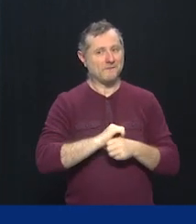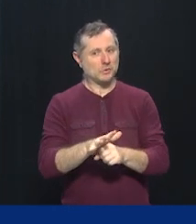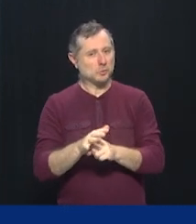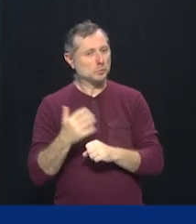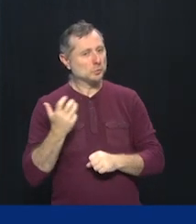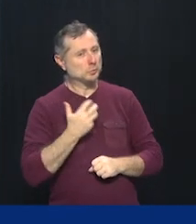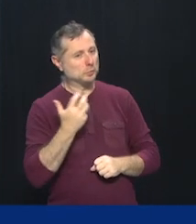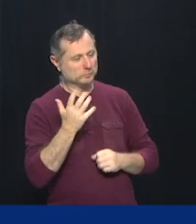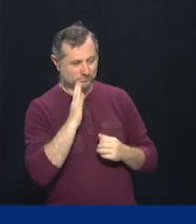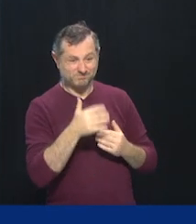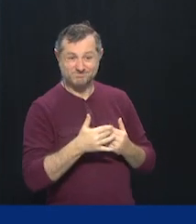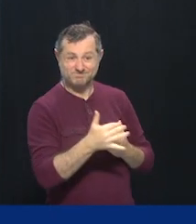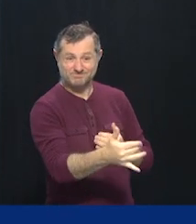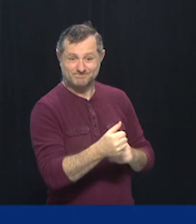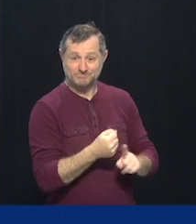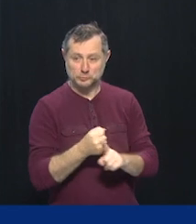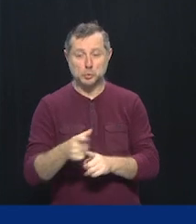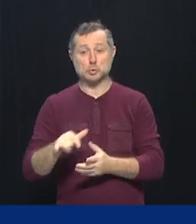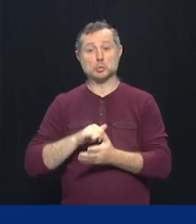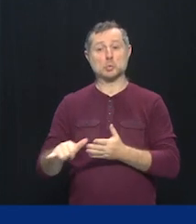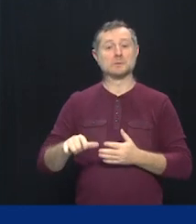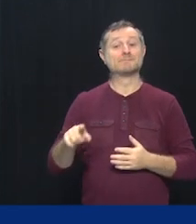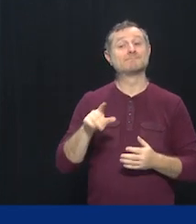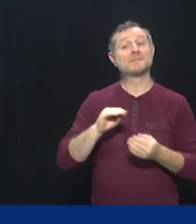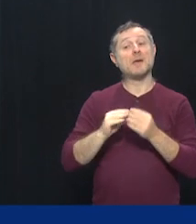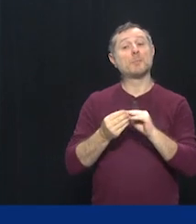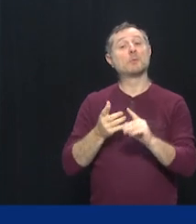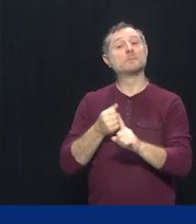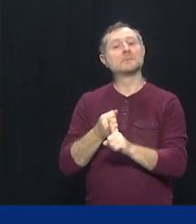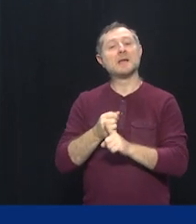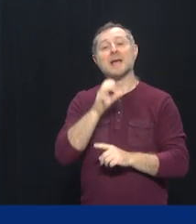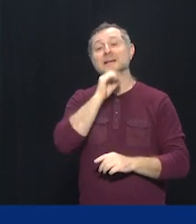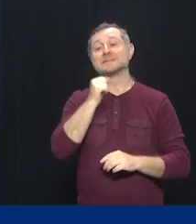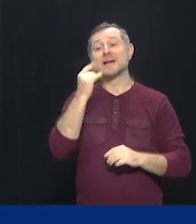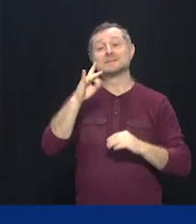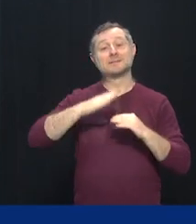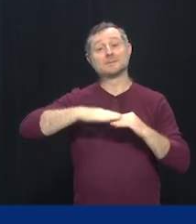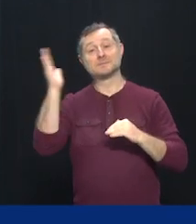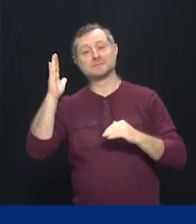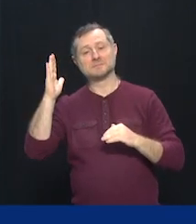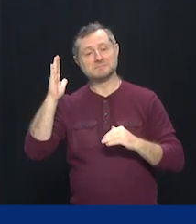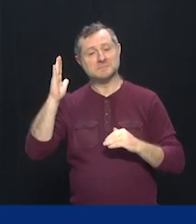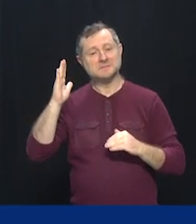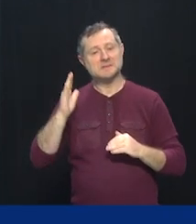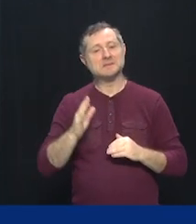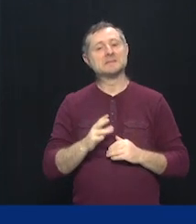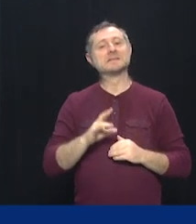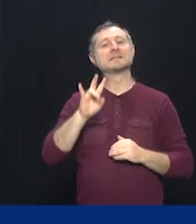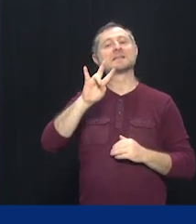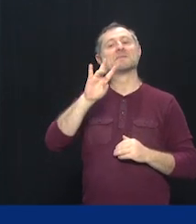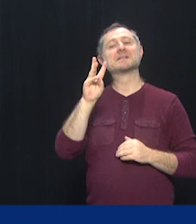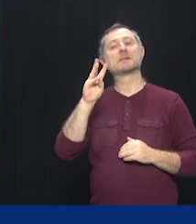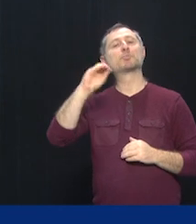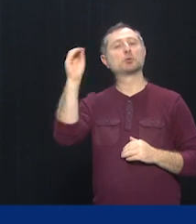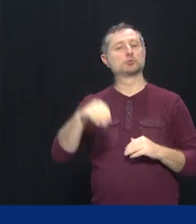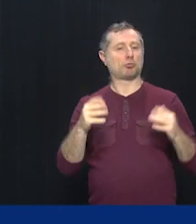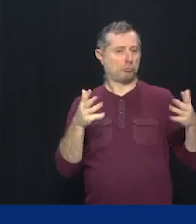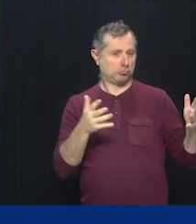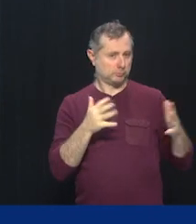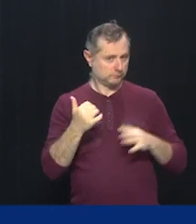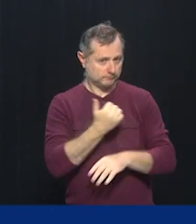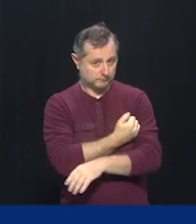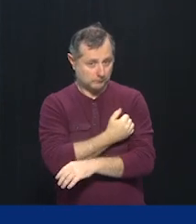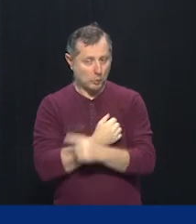rate, one dose is 76%, ages 18 over. That's not good enough. 76% one